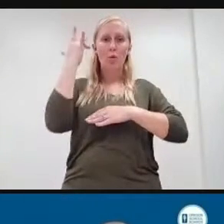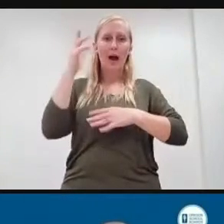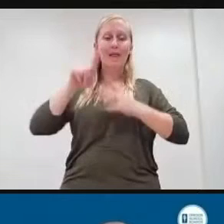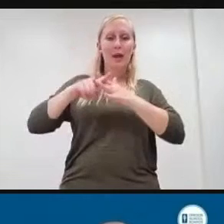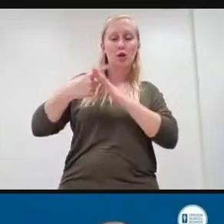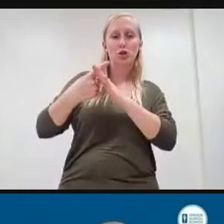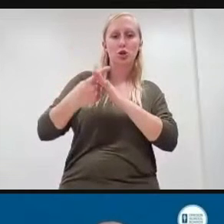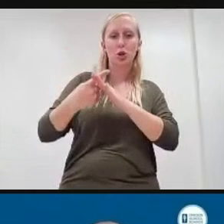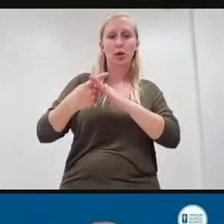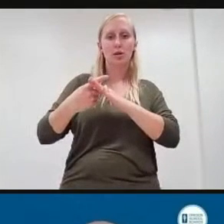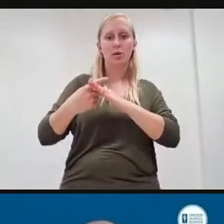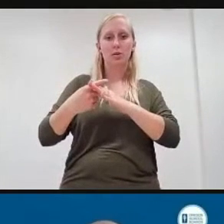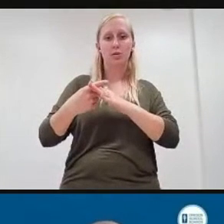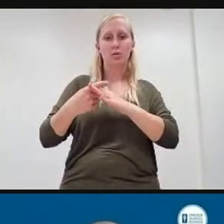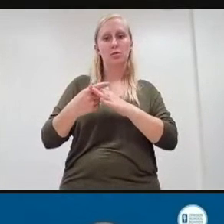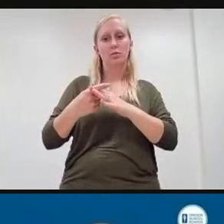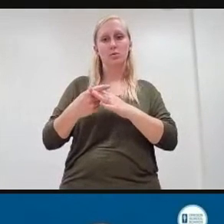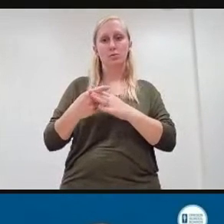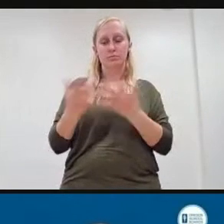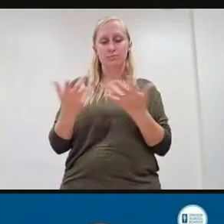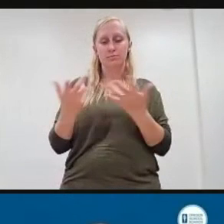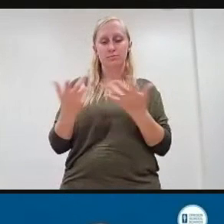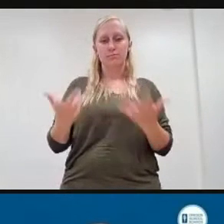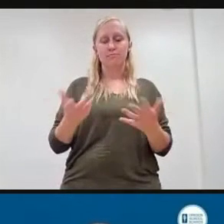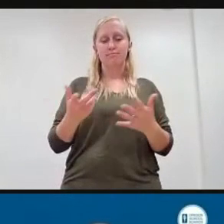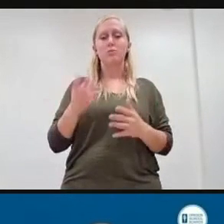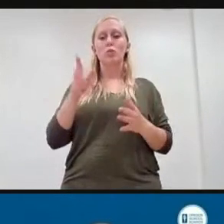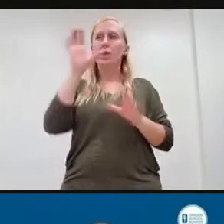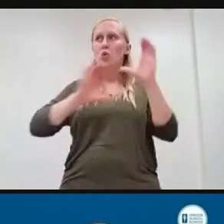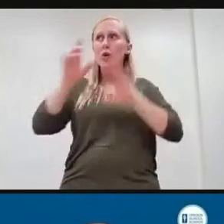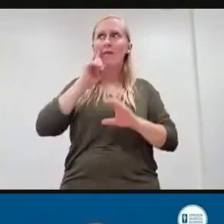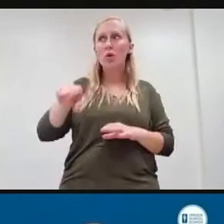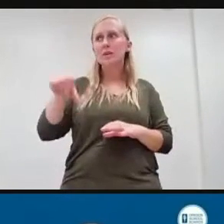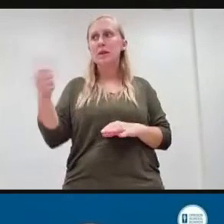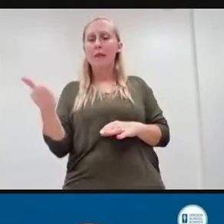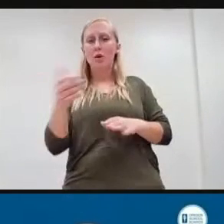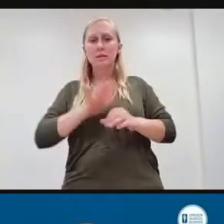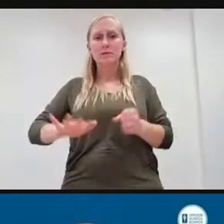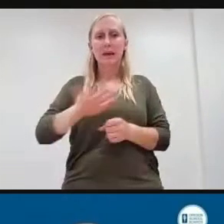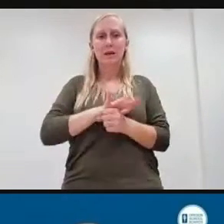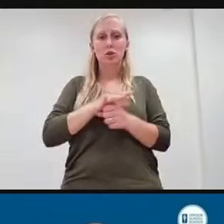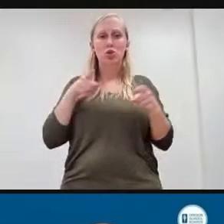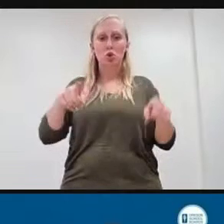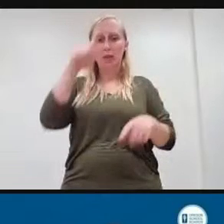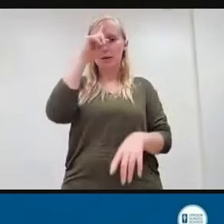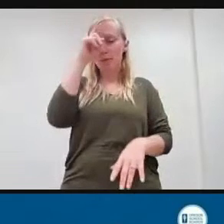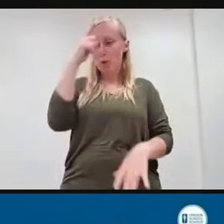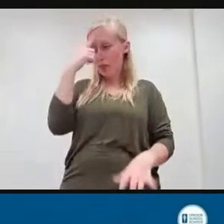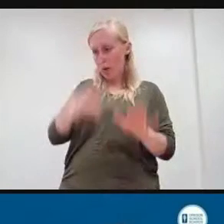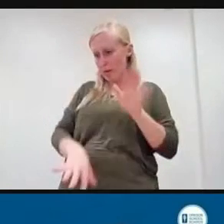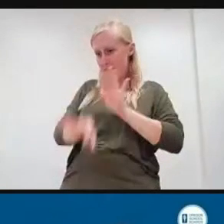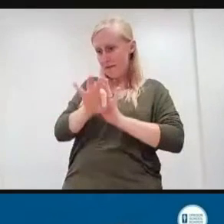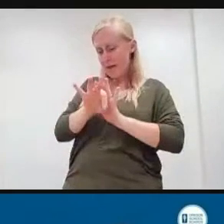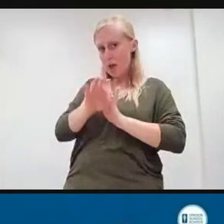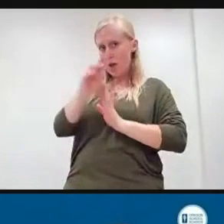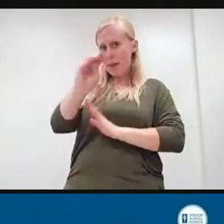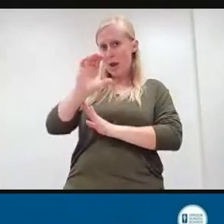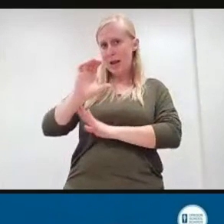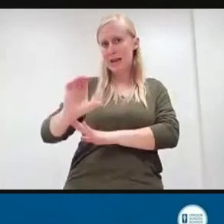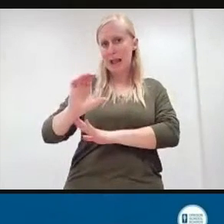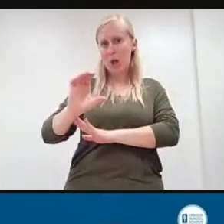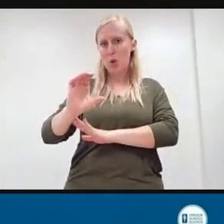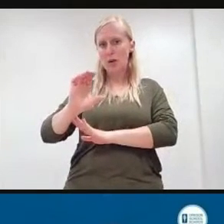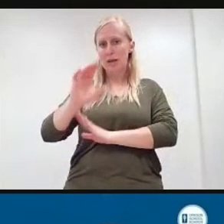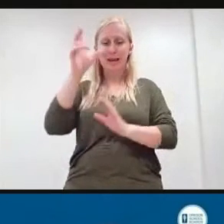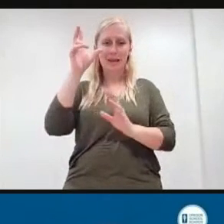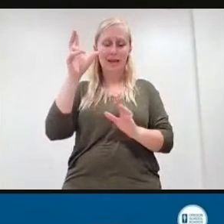renovations. We've been looking for an alternate space for our board meetings over the summer. We thought we had found a location at the Marion County Senate hearing room,